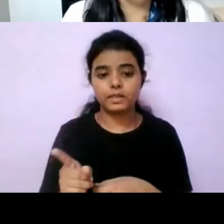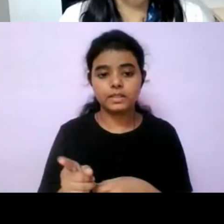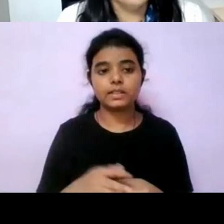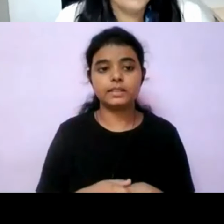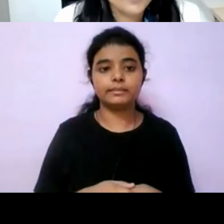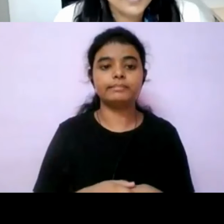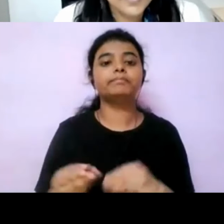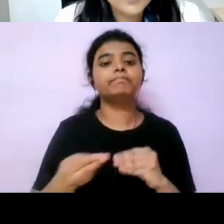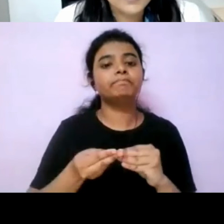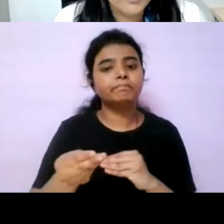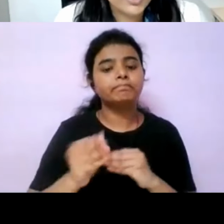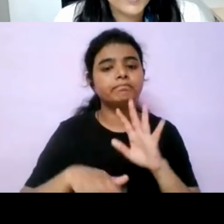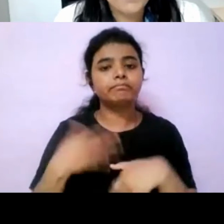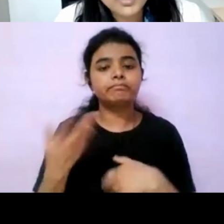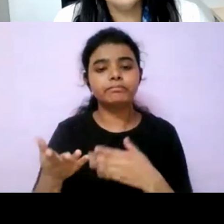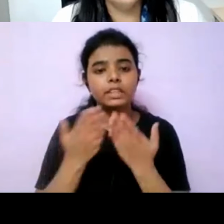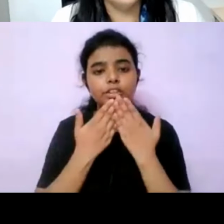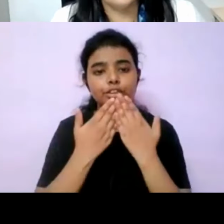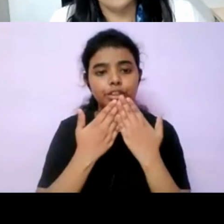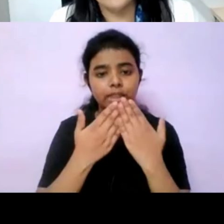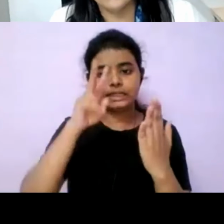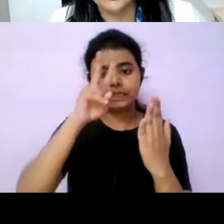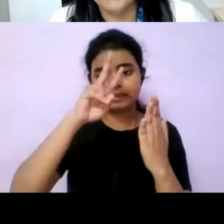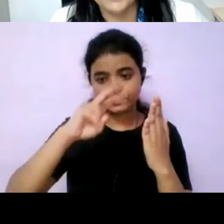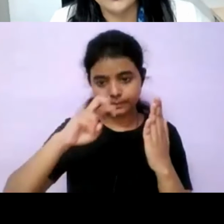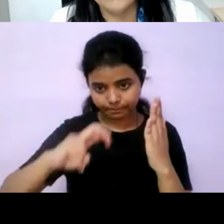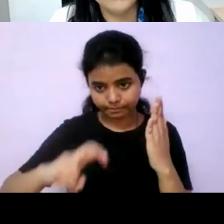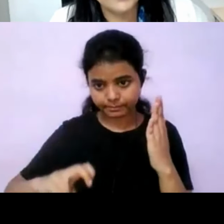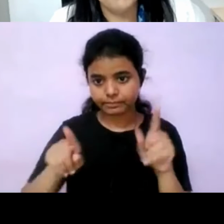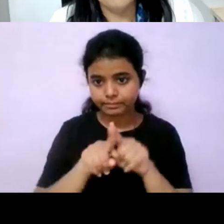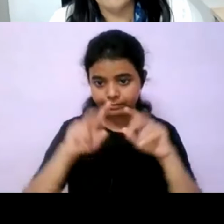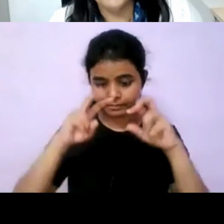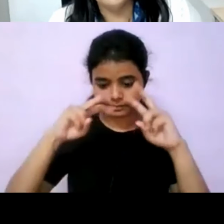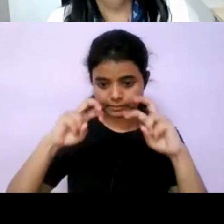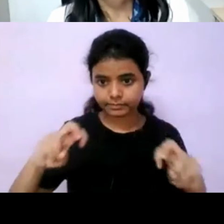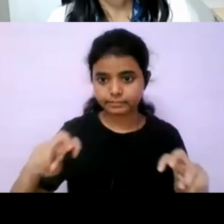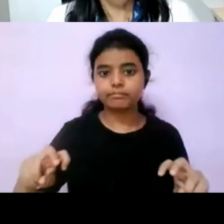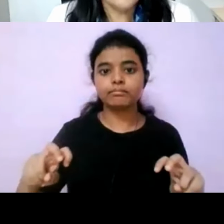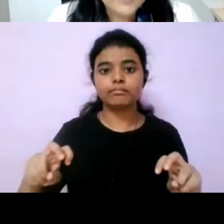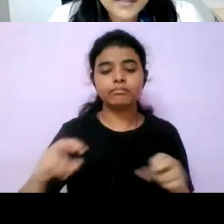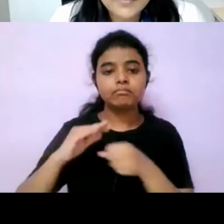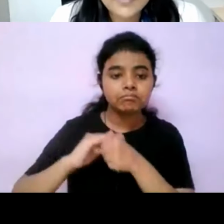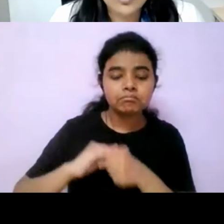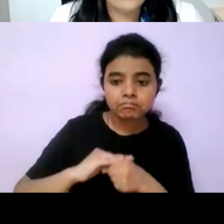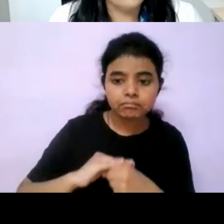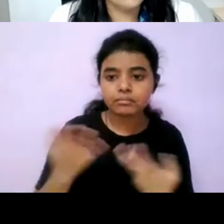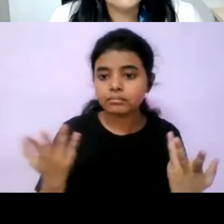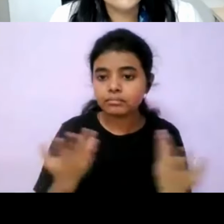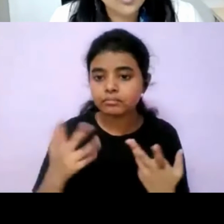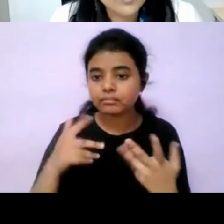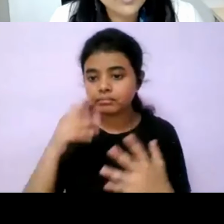Soon there were other studies which captured the nature of social oppression of disabled women. For instance, you have Susan Lonsdale